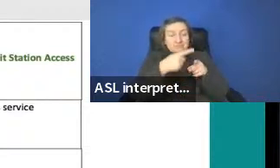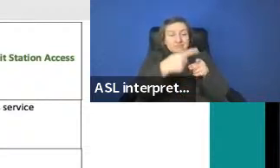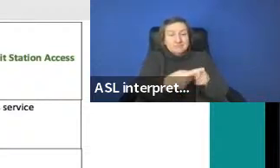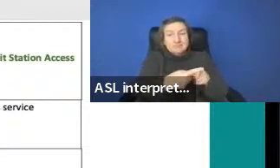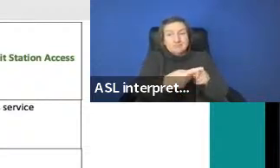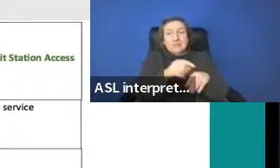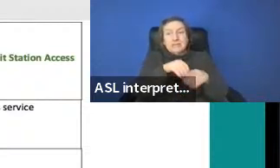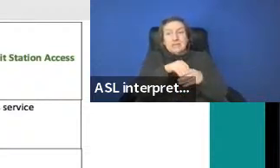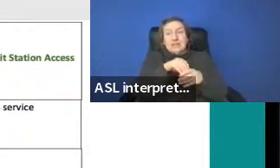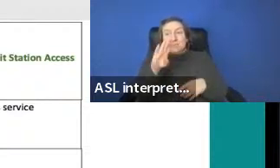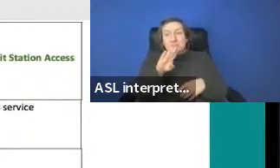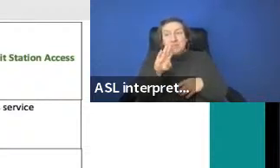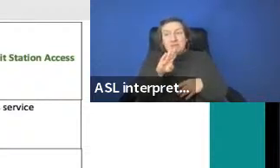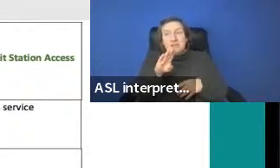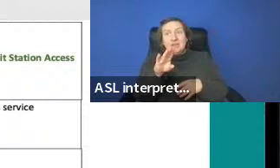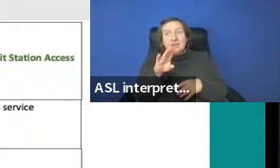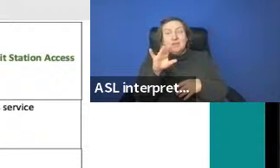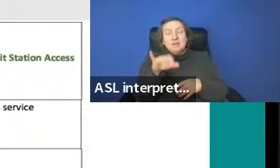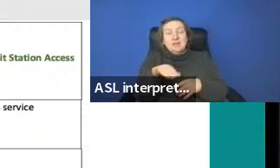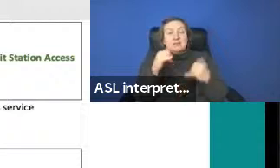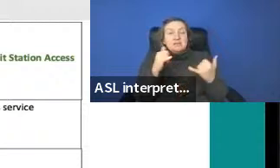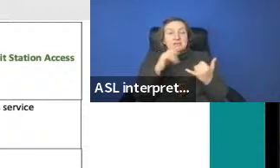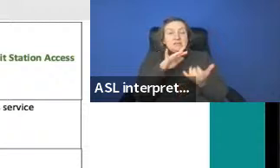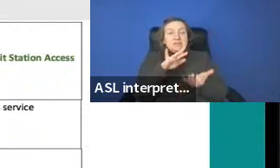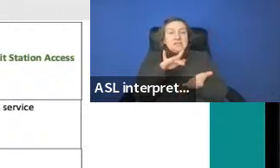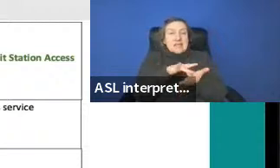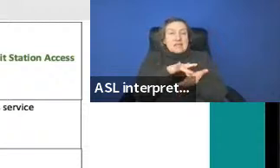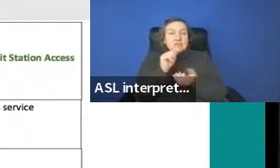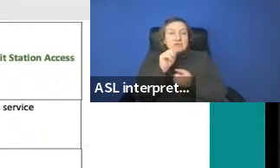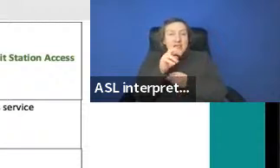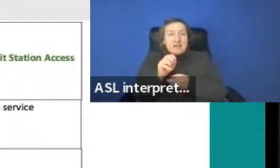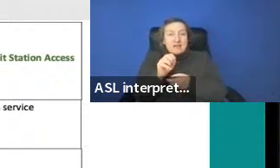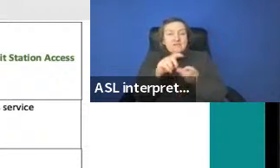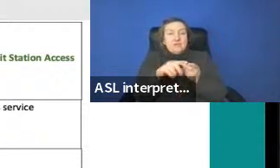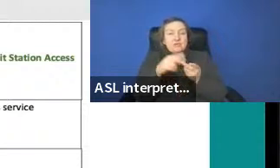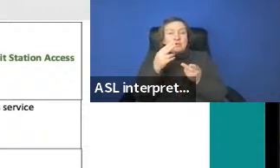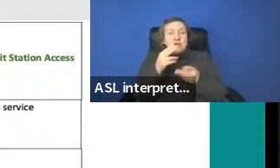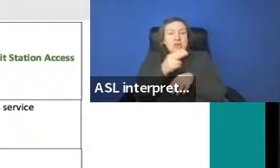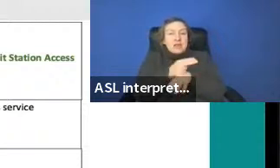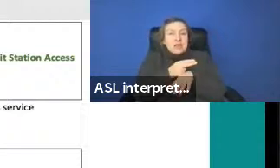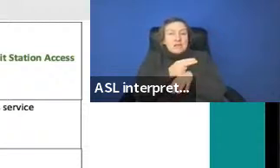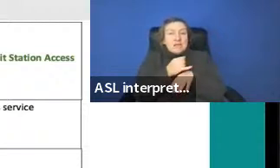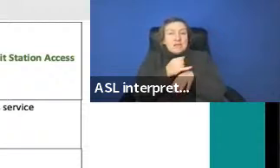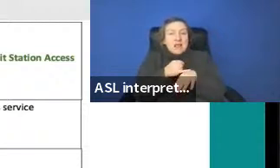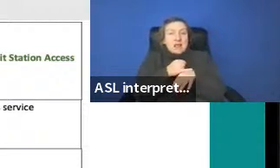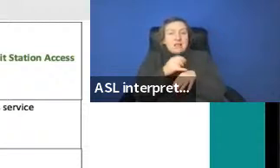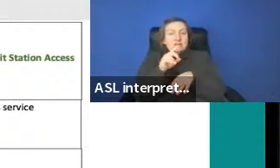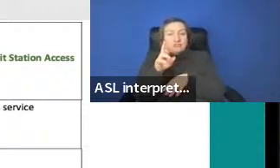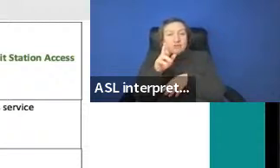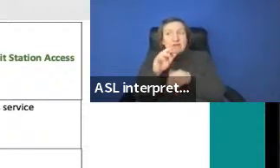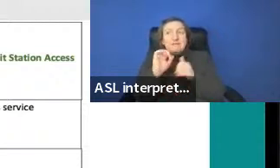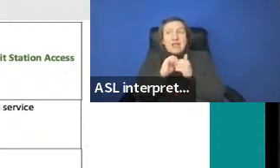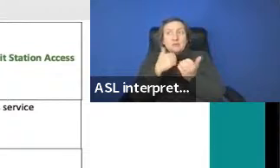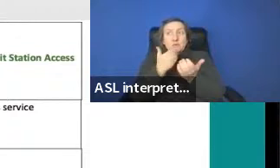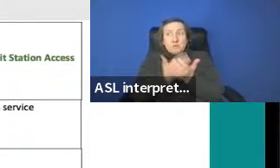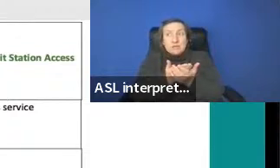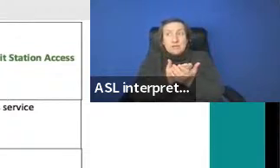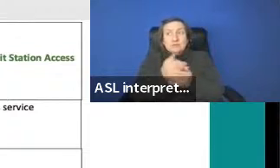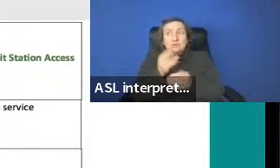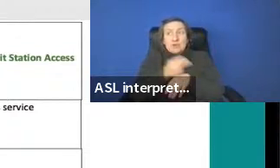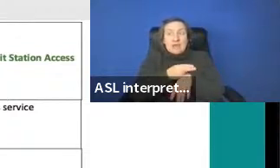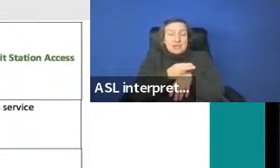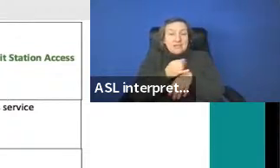B, are currently Center Avenue and Hayden Island Drive. How do you get to Hayden Island? There's an